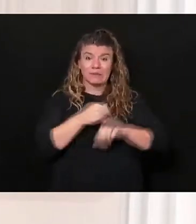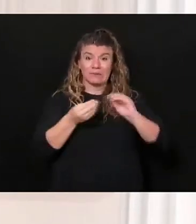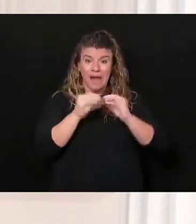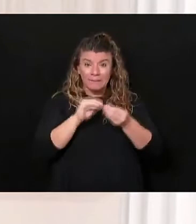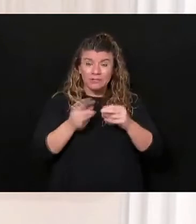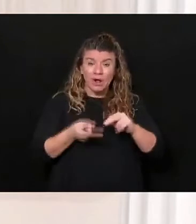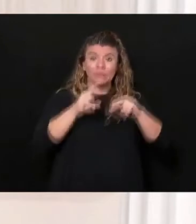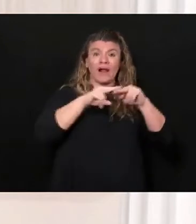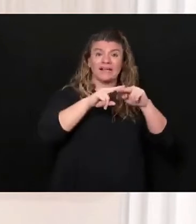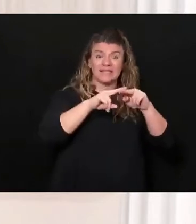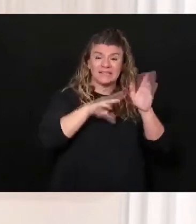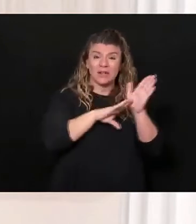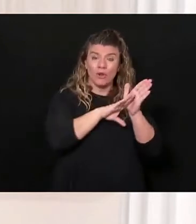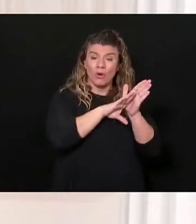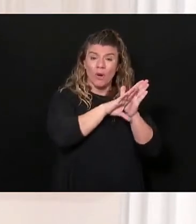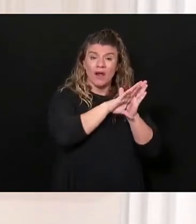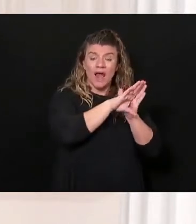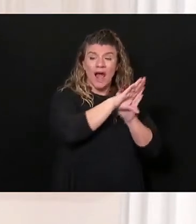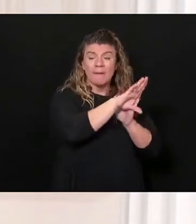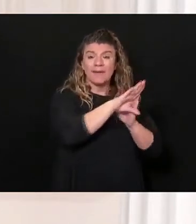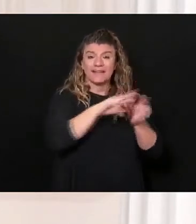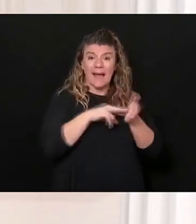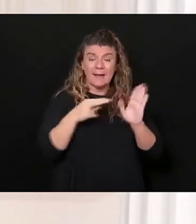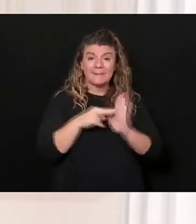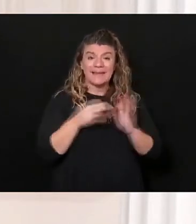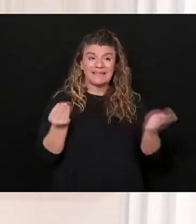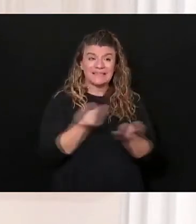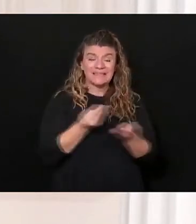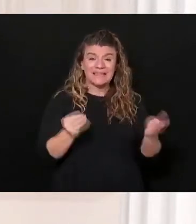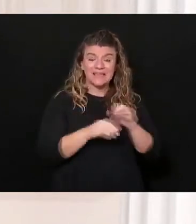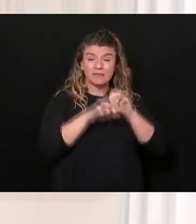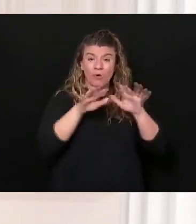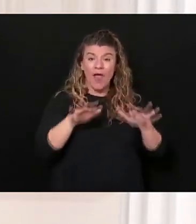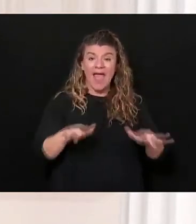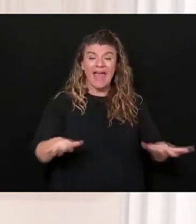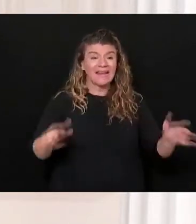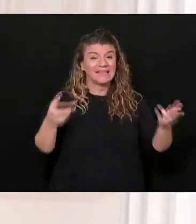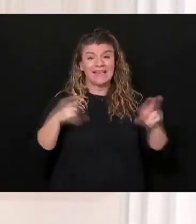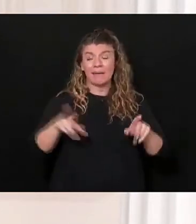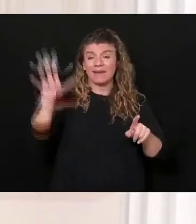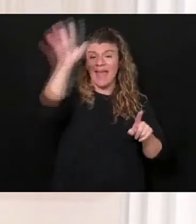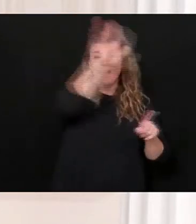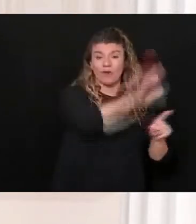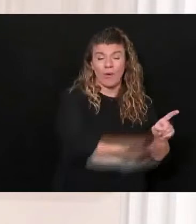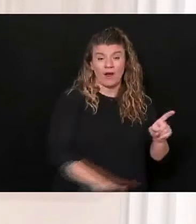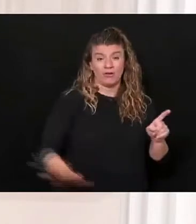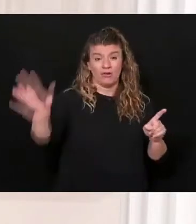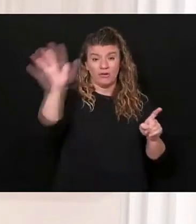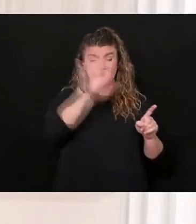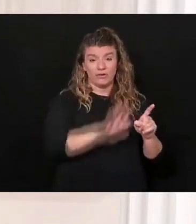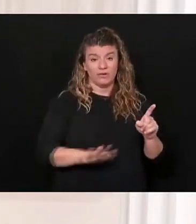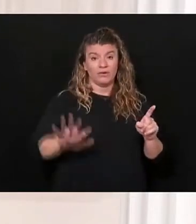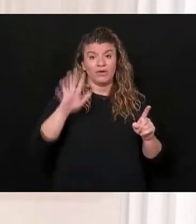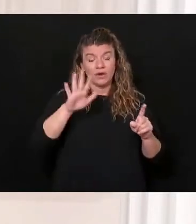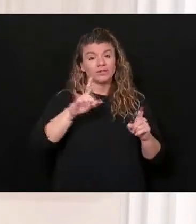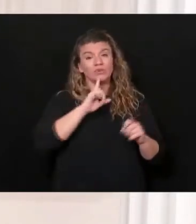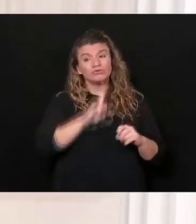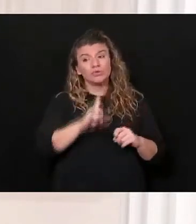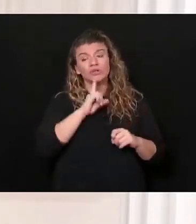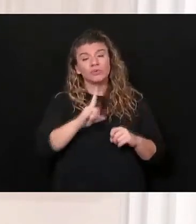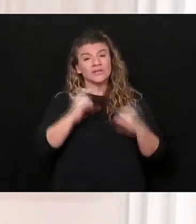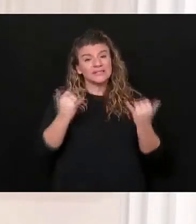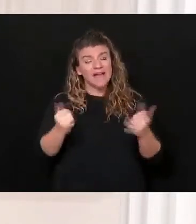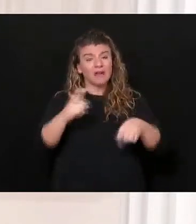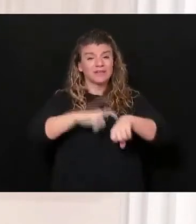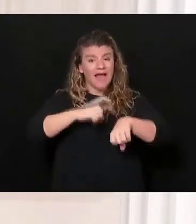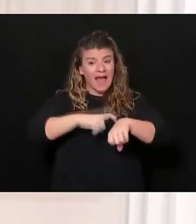to rise, and we see spread that is very much throughout West Virginia and throughout our country. So it is really time for